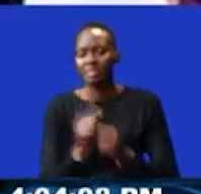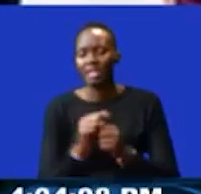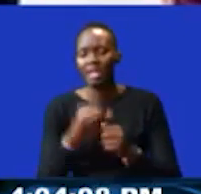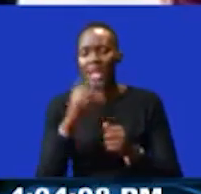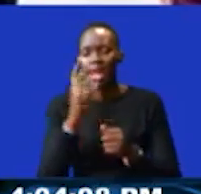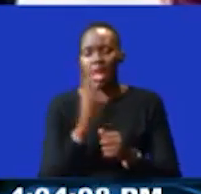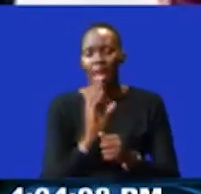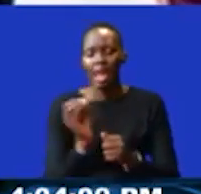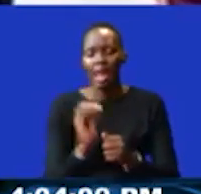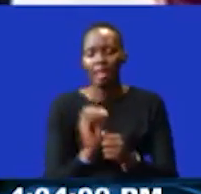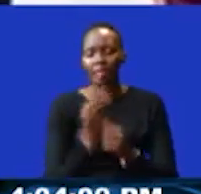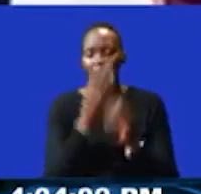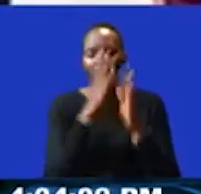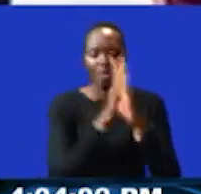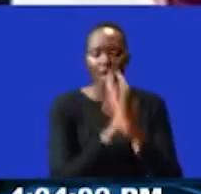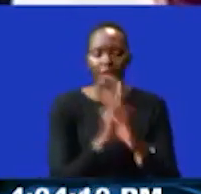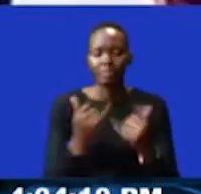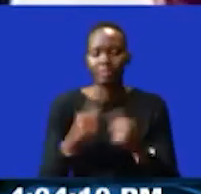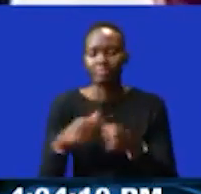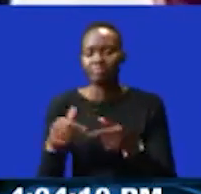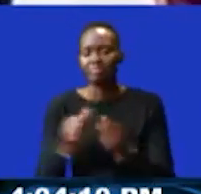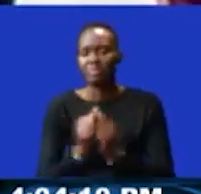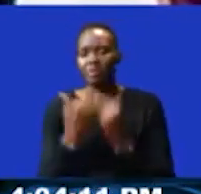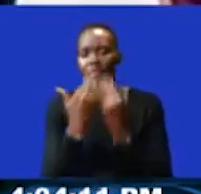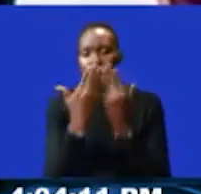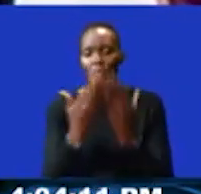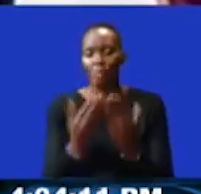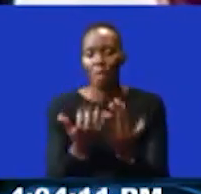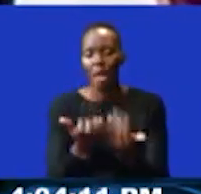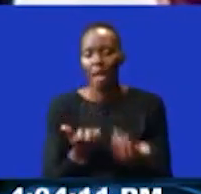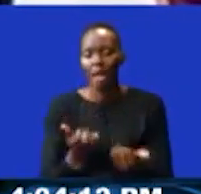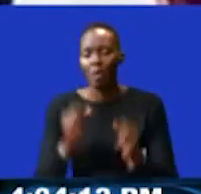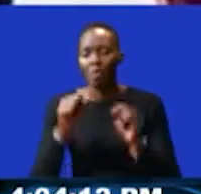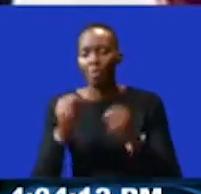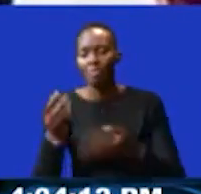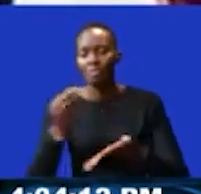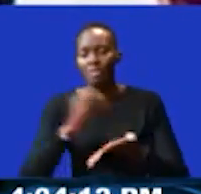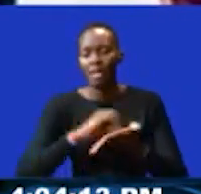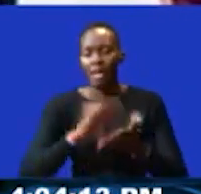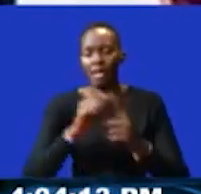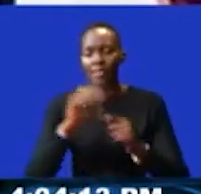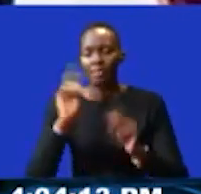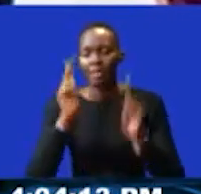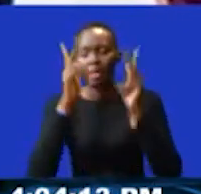have given us the information we require which will add up uh and Kenyans let us